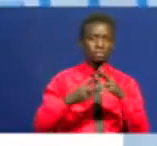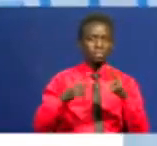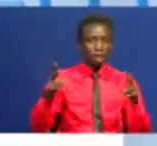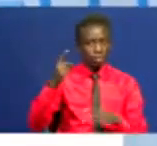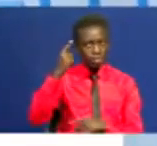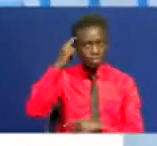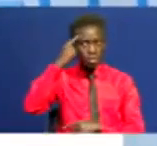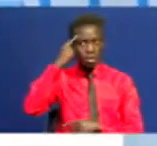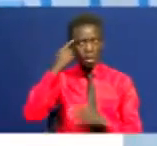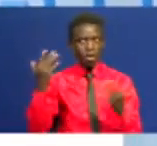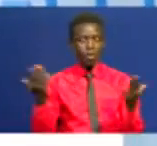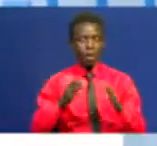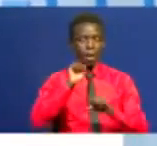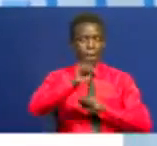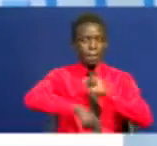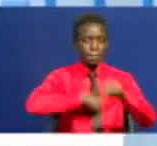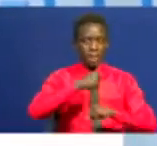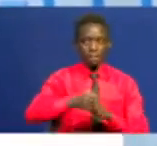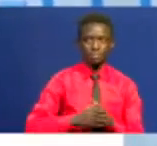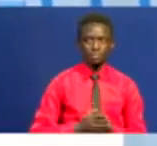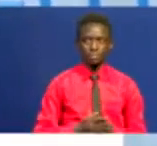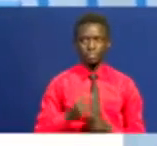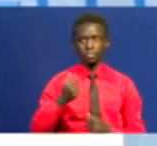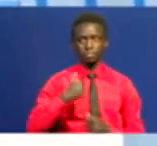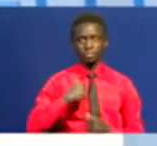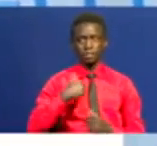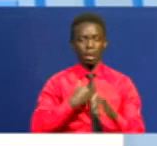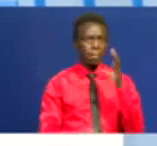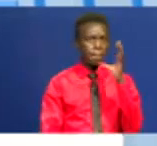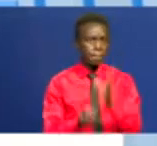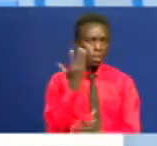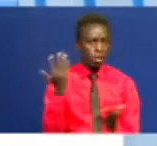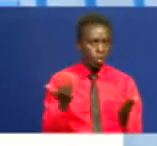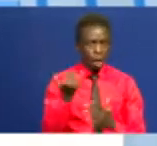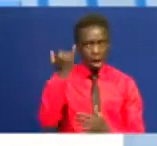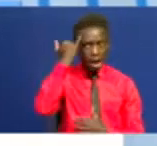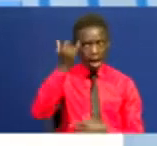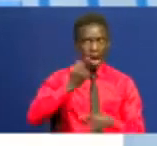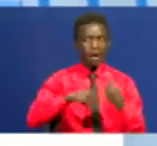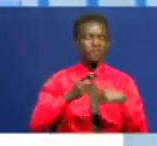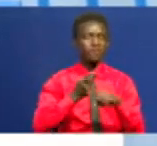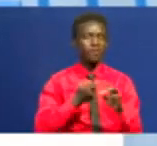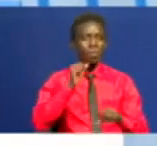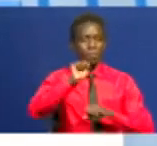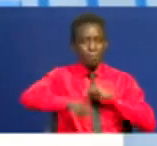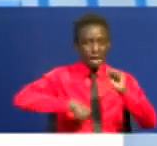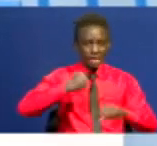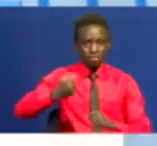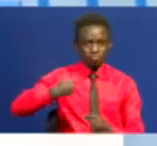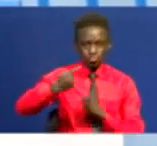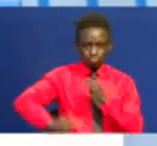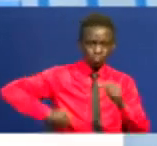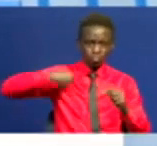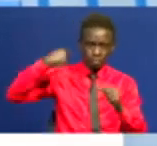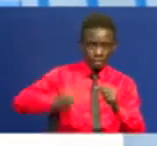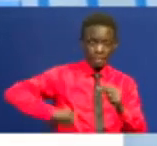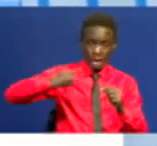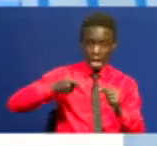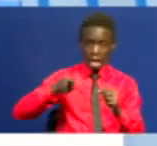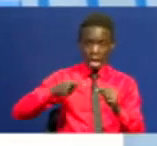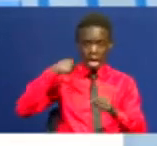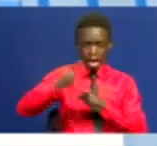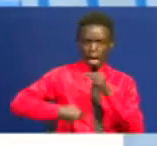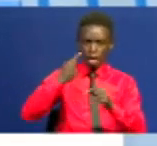motor. The idea of Migiro Hydro Power, it came out from the bicycle dynamo, because I see if the bicycle dynamo, it